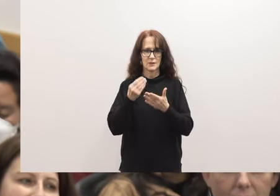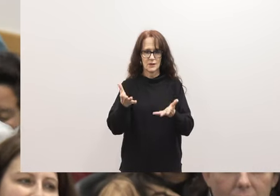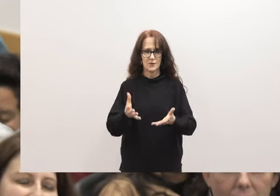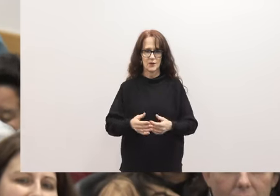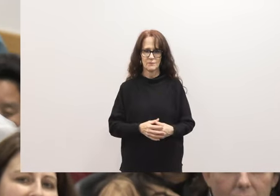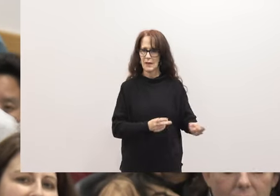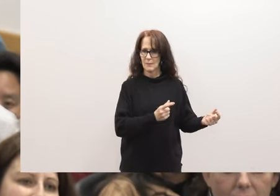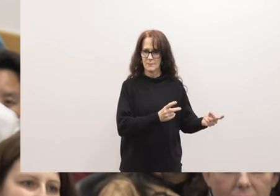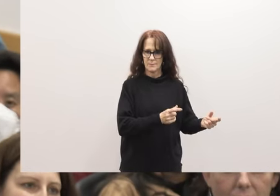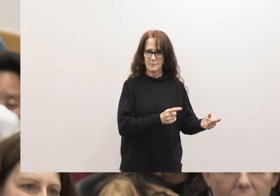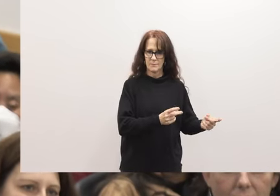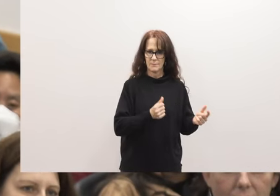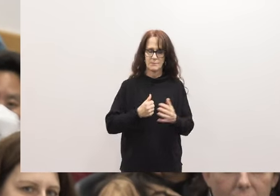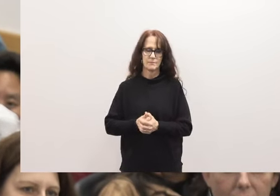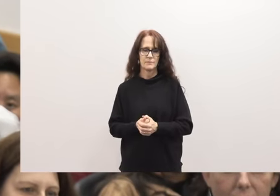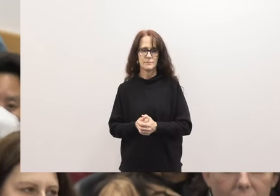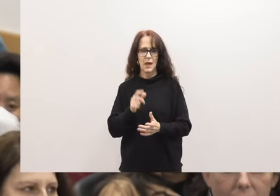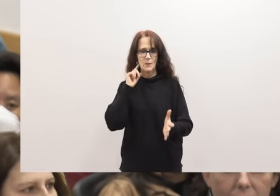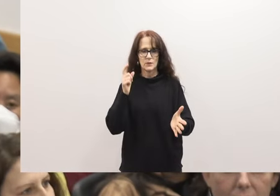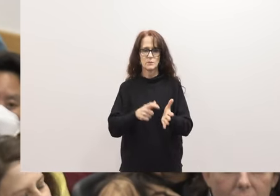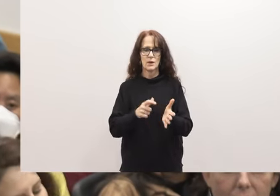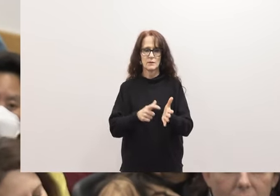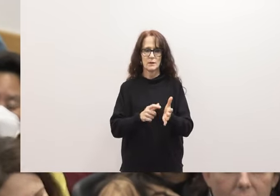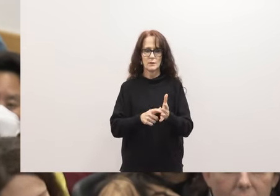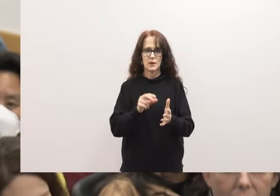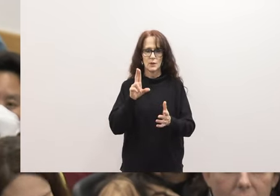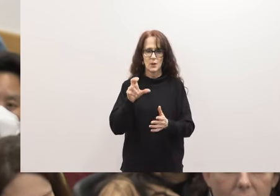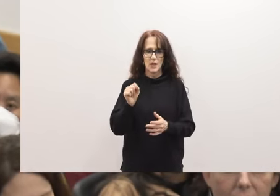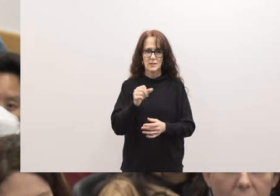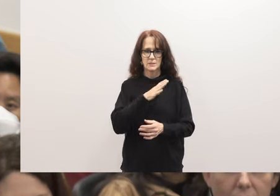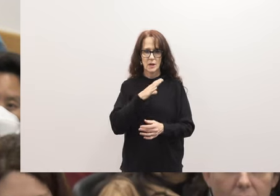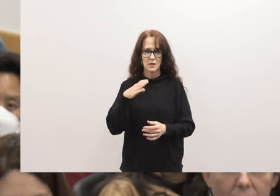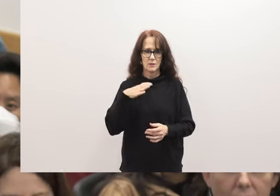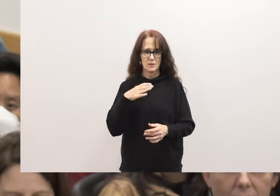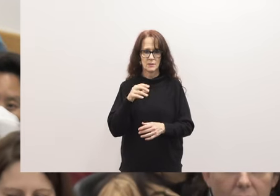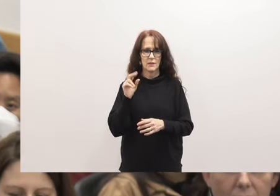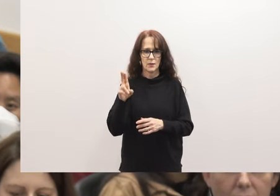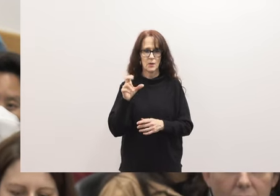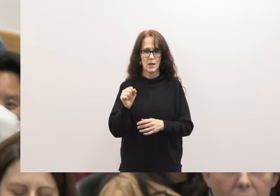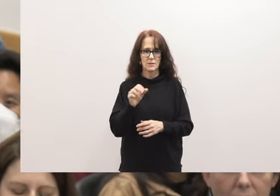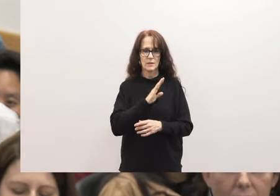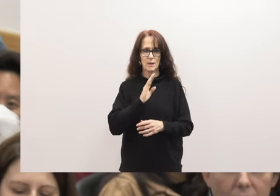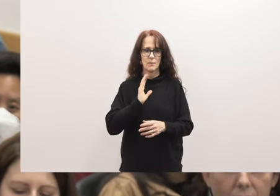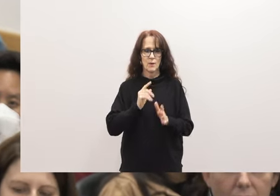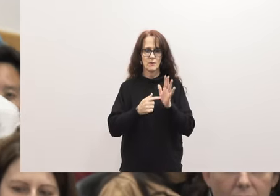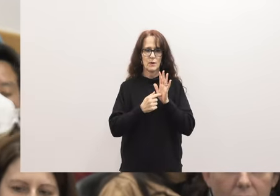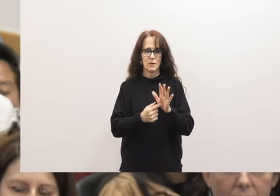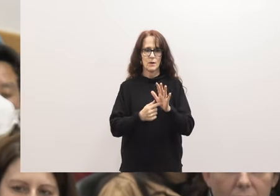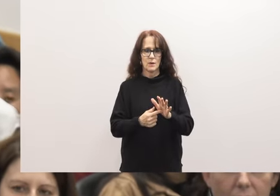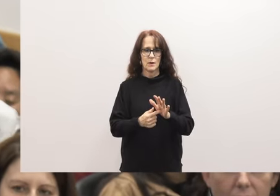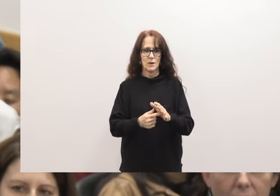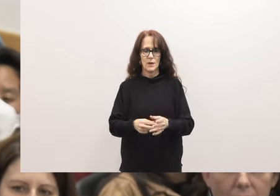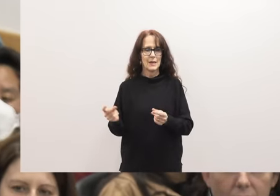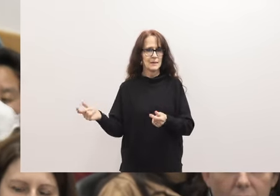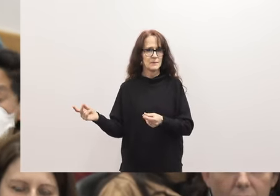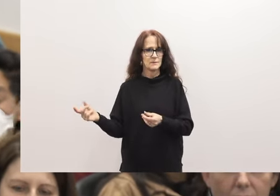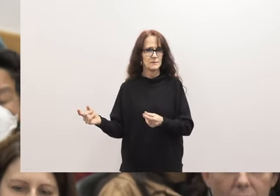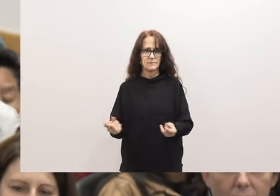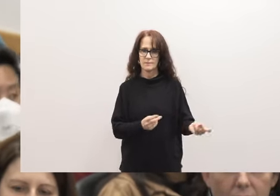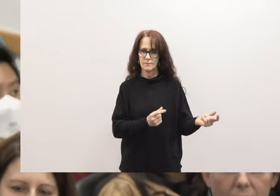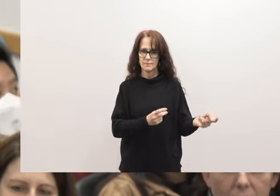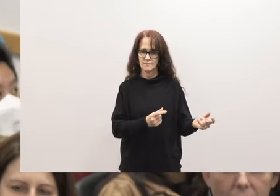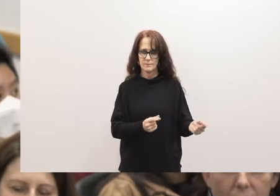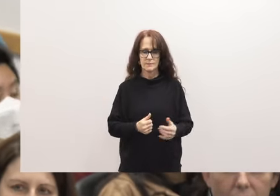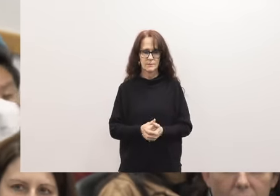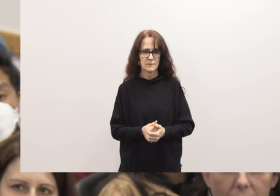I was also recognized by the United States Congress and the United States Board of Representatives. I